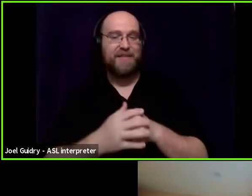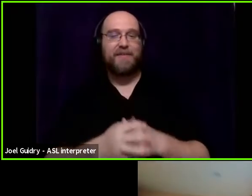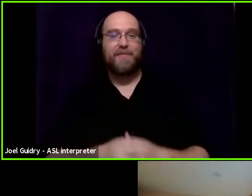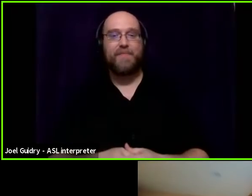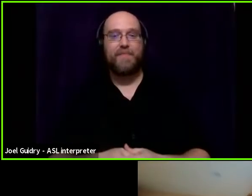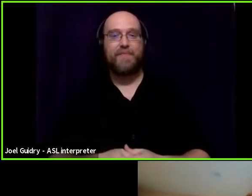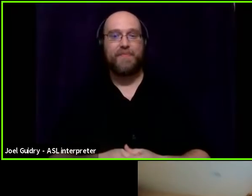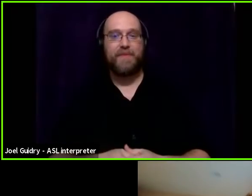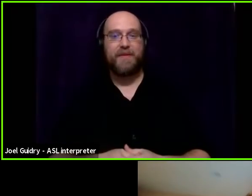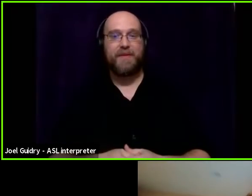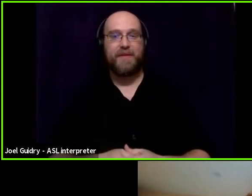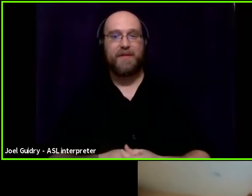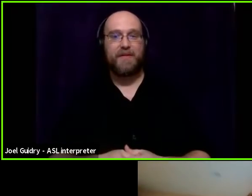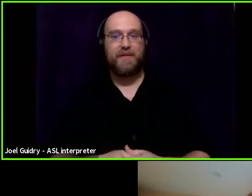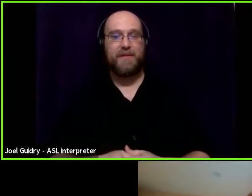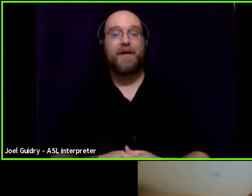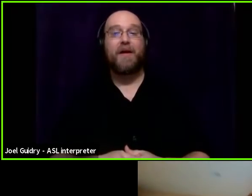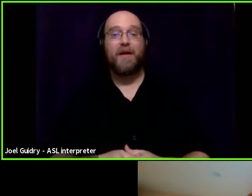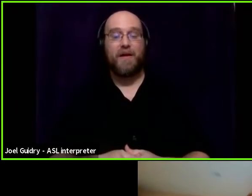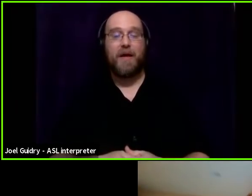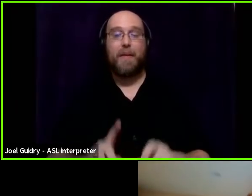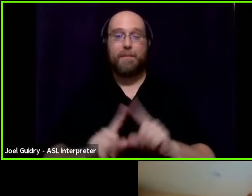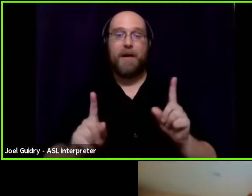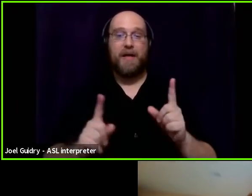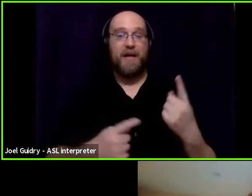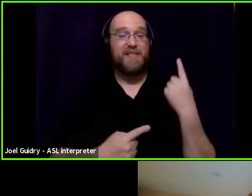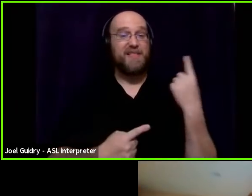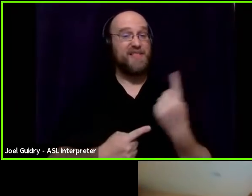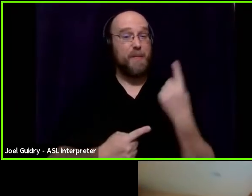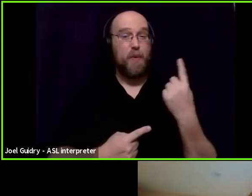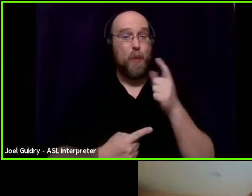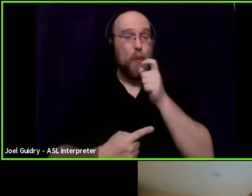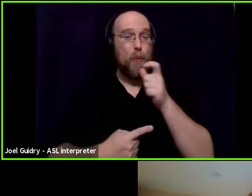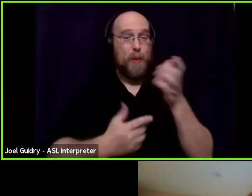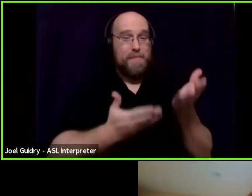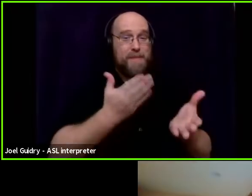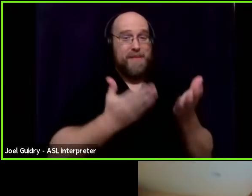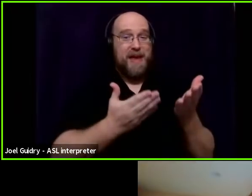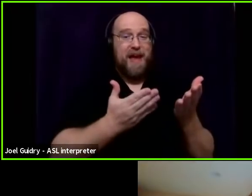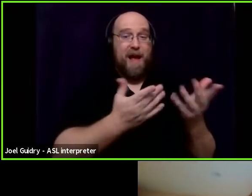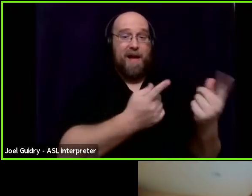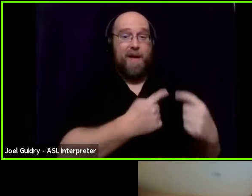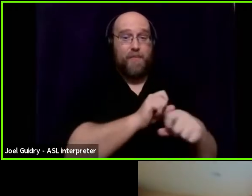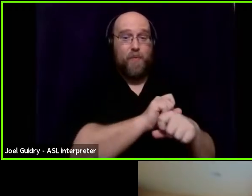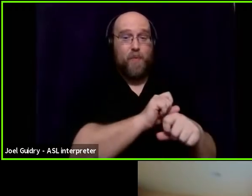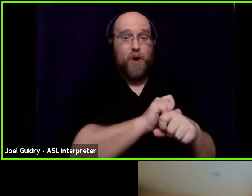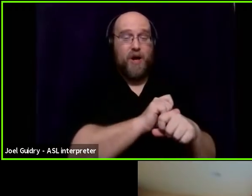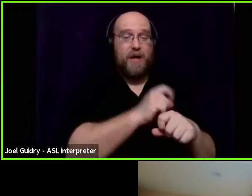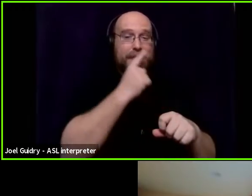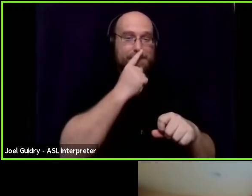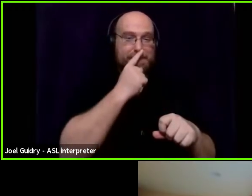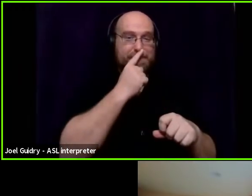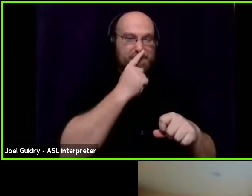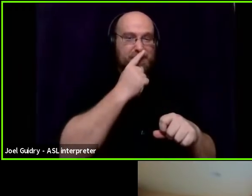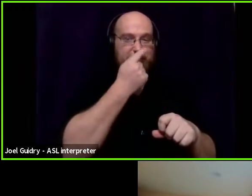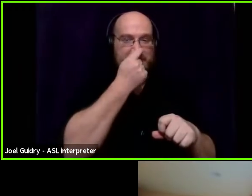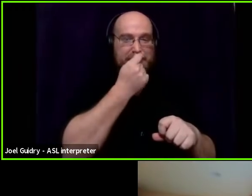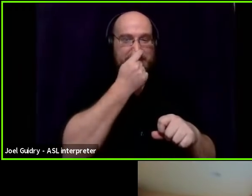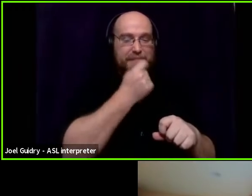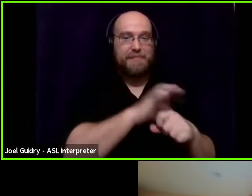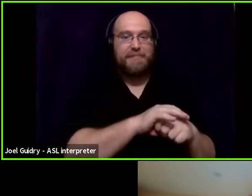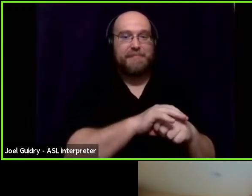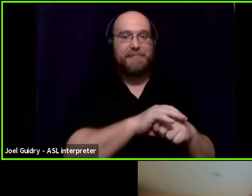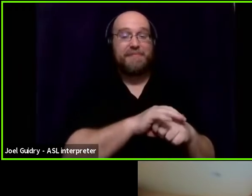account the fact that somebody who might have come to work with the sniffles is now going to be asked to